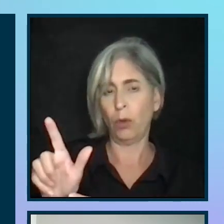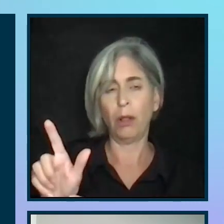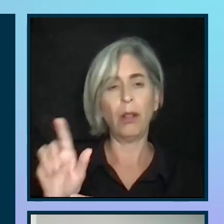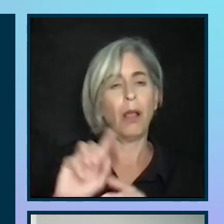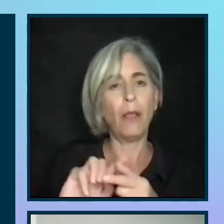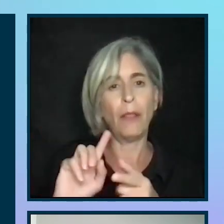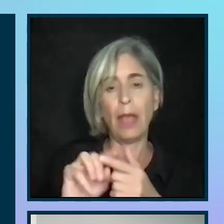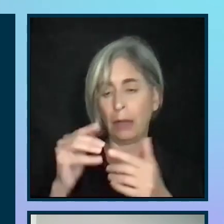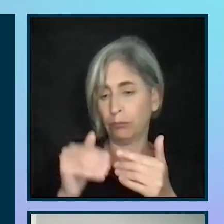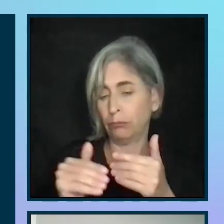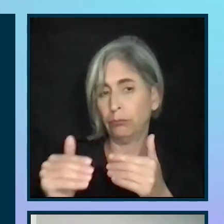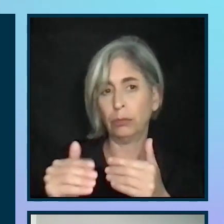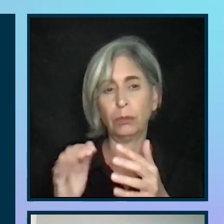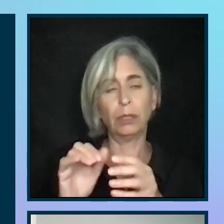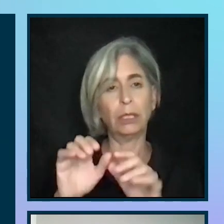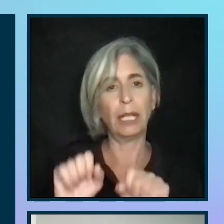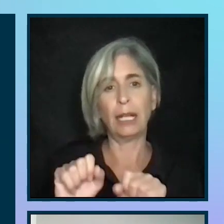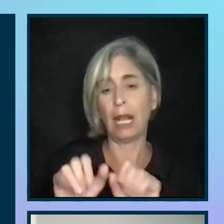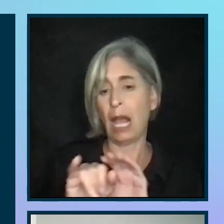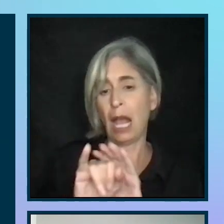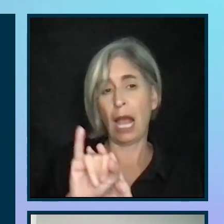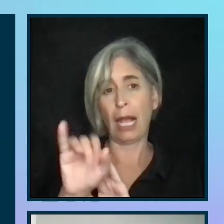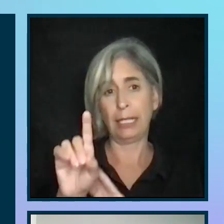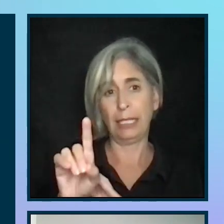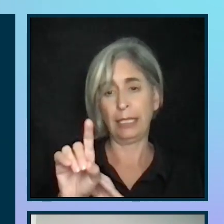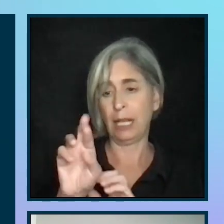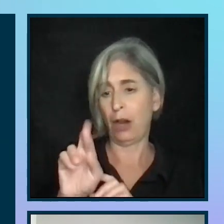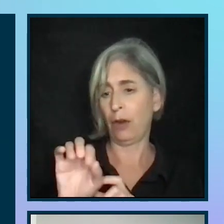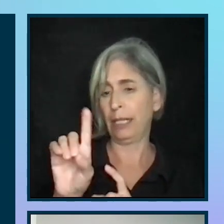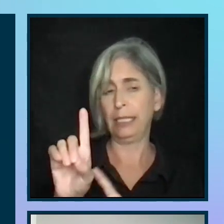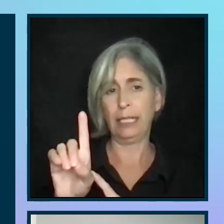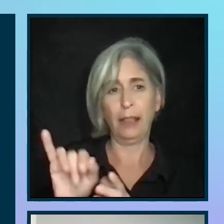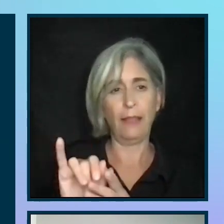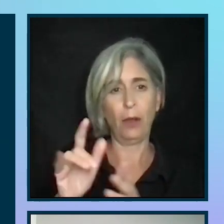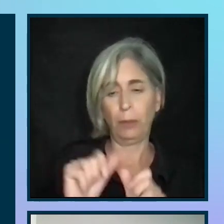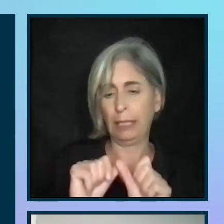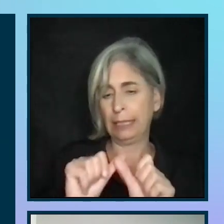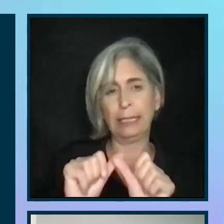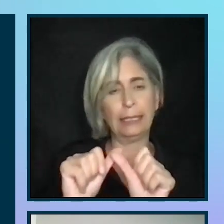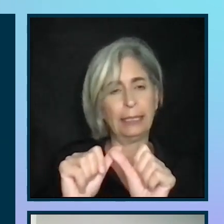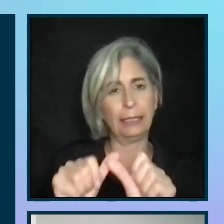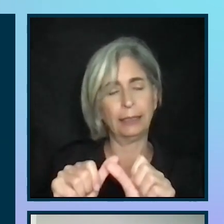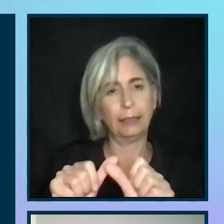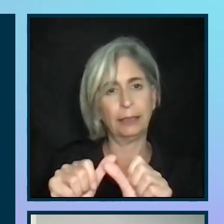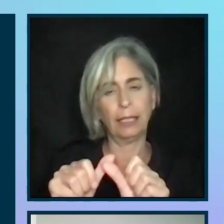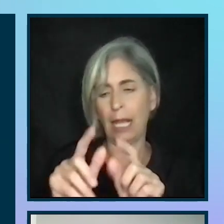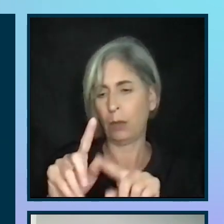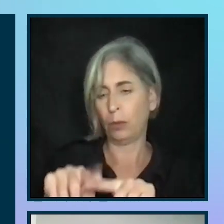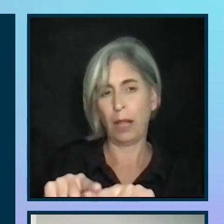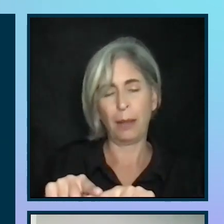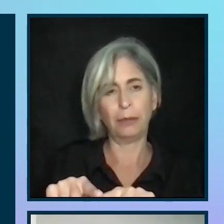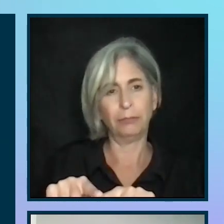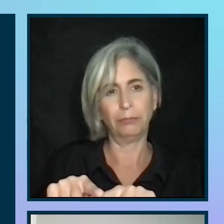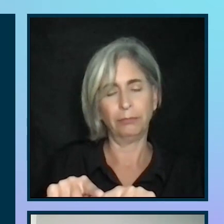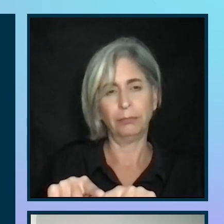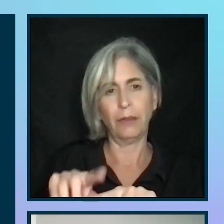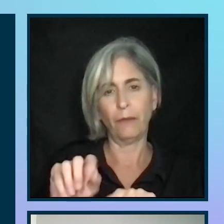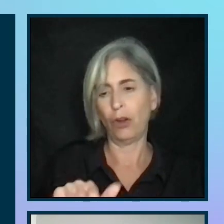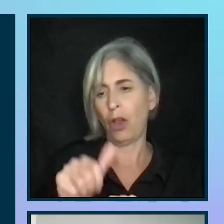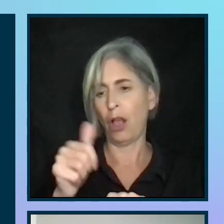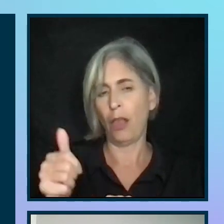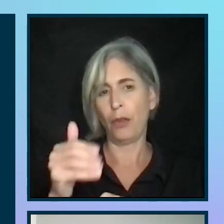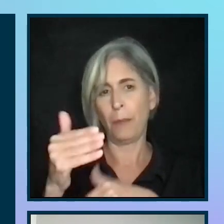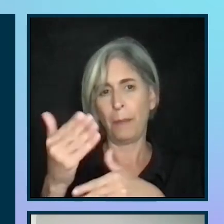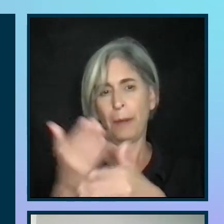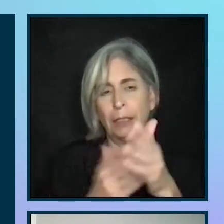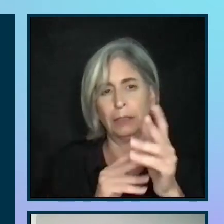And therefore, we get IDs and RIDs that are going to be consistent and reliable moving into further stages of